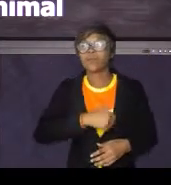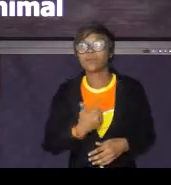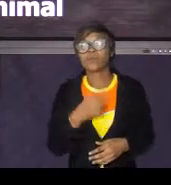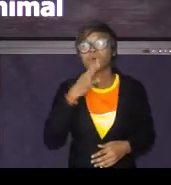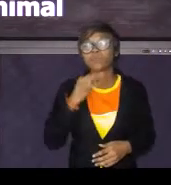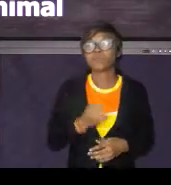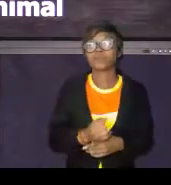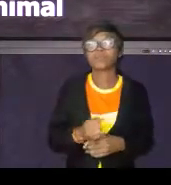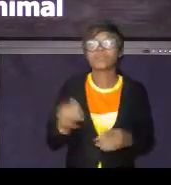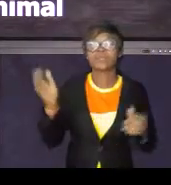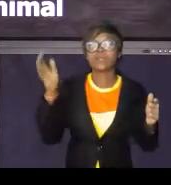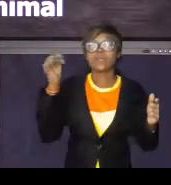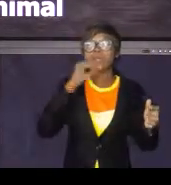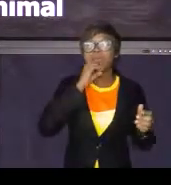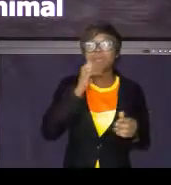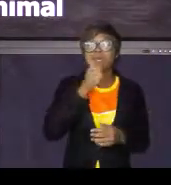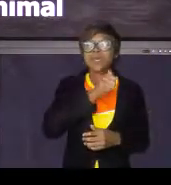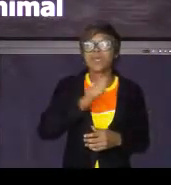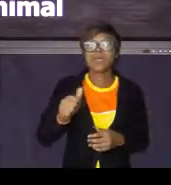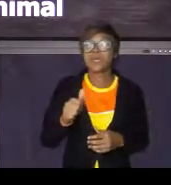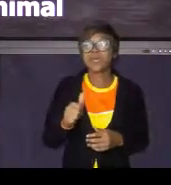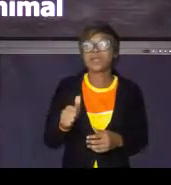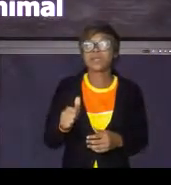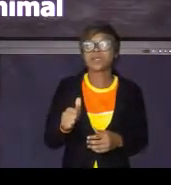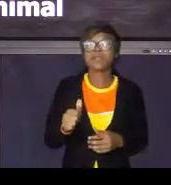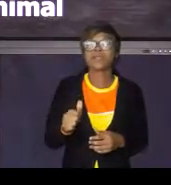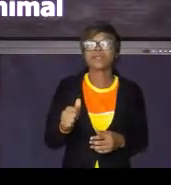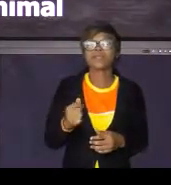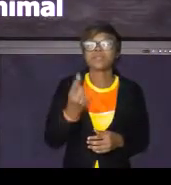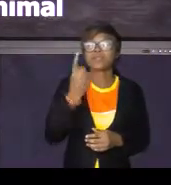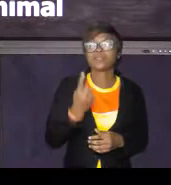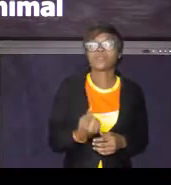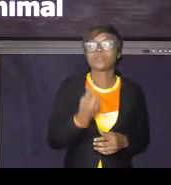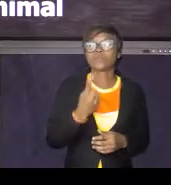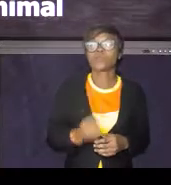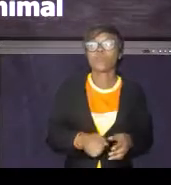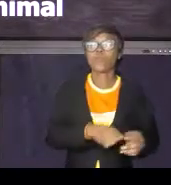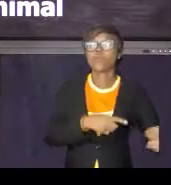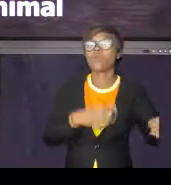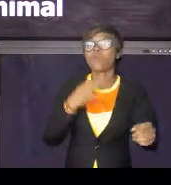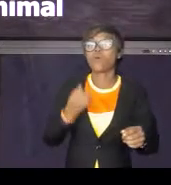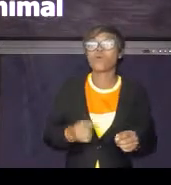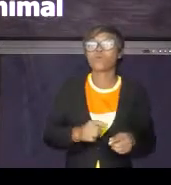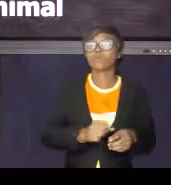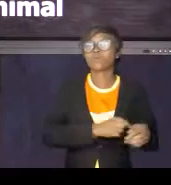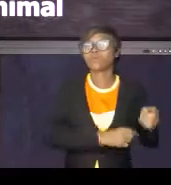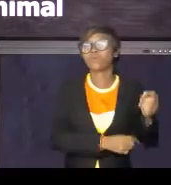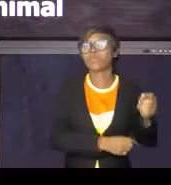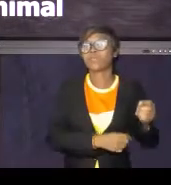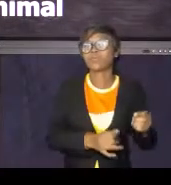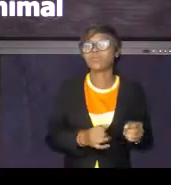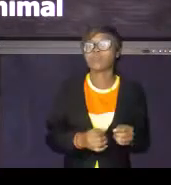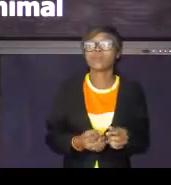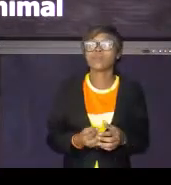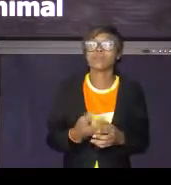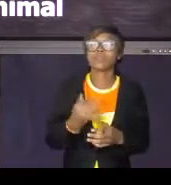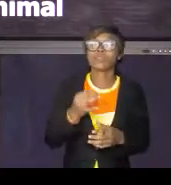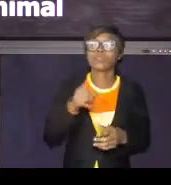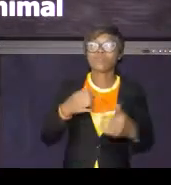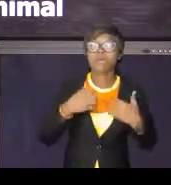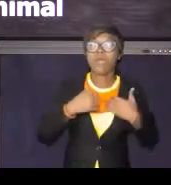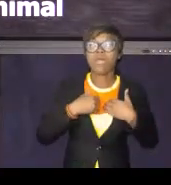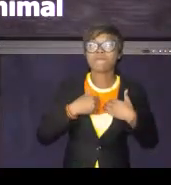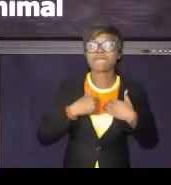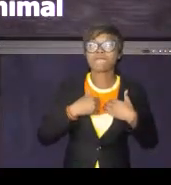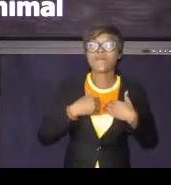one, H-A-I-R, is a single long thread growing on the body of a human or animal. You